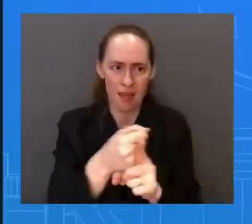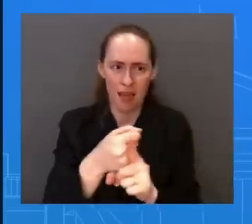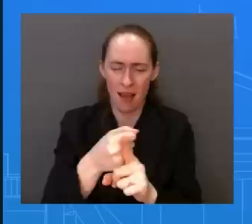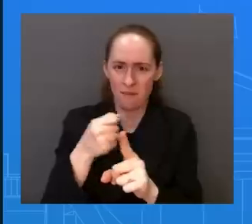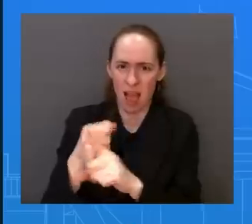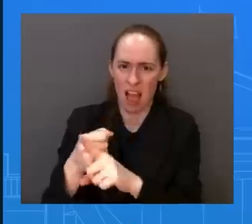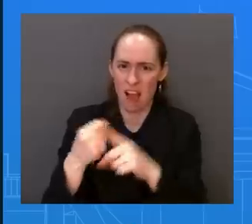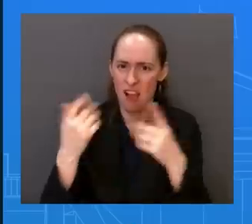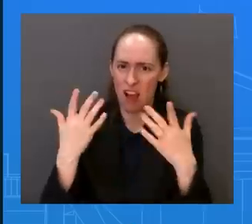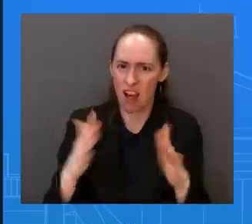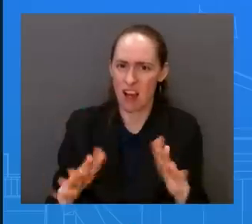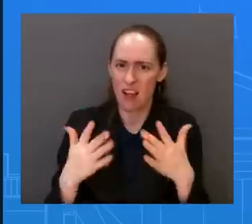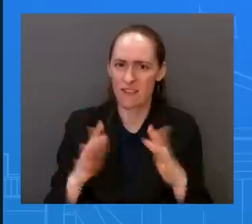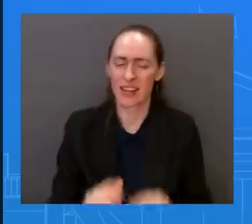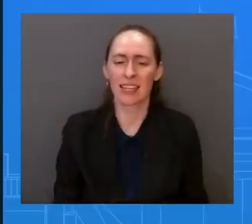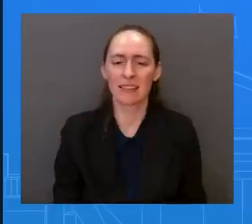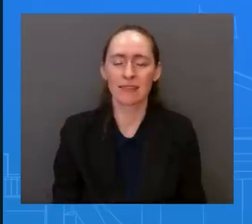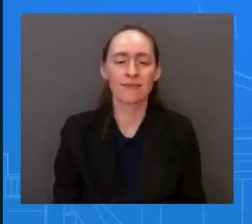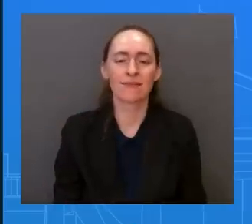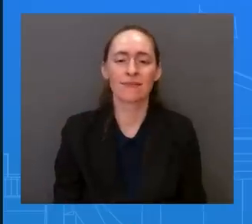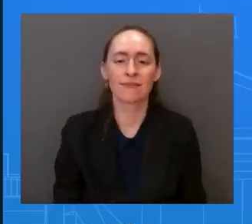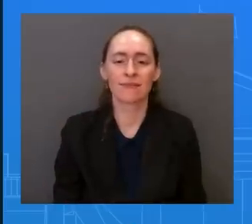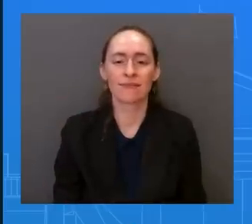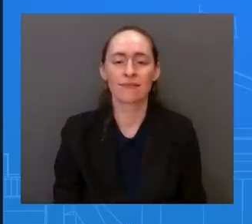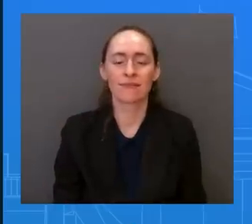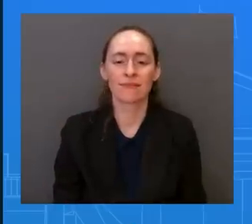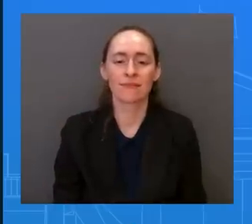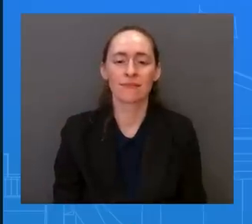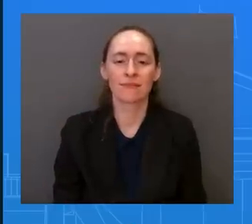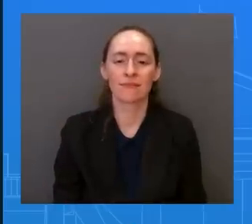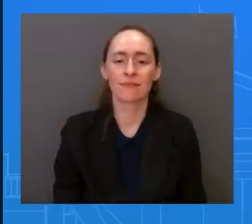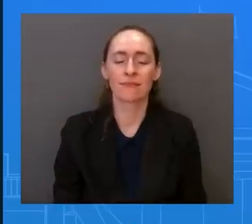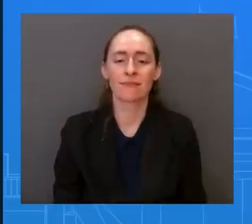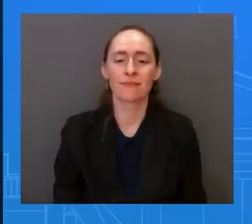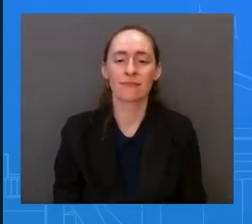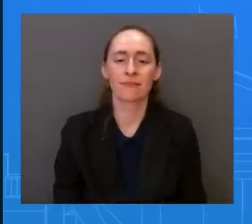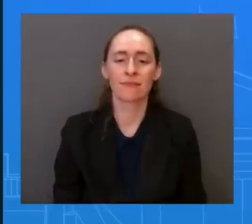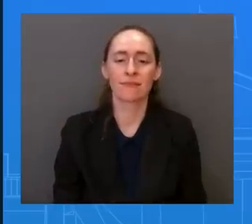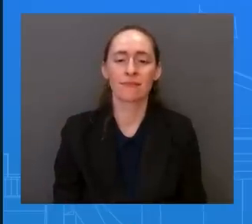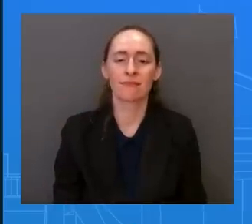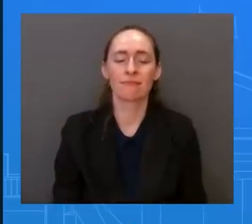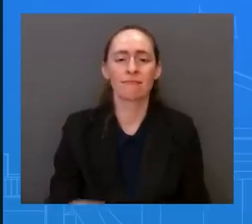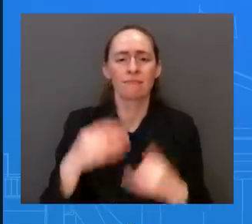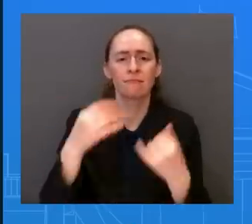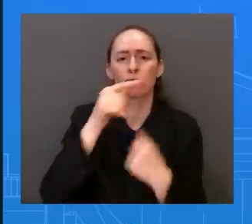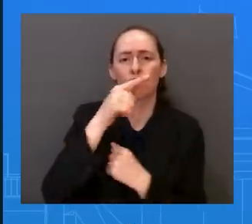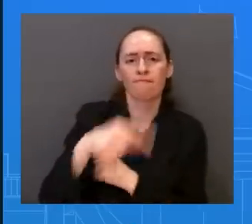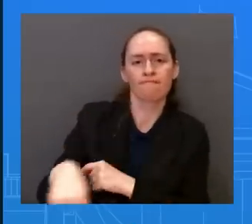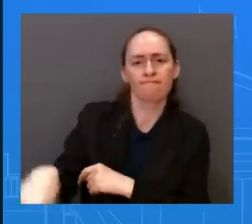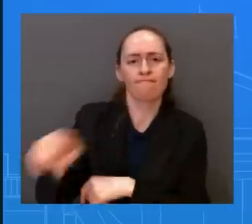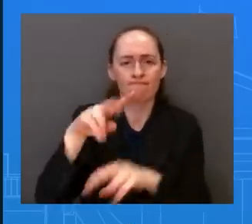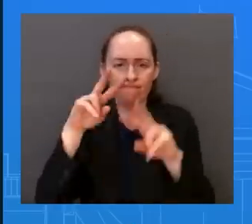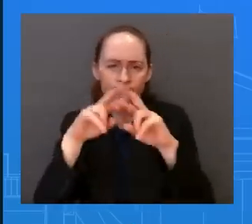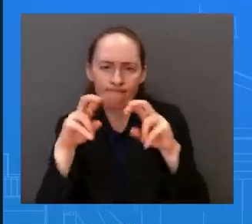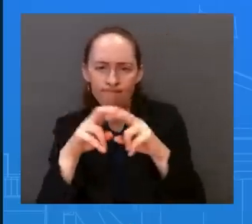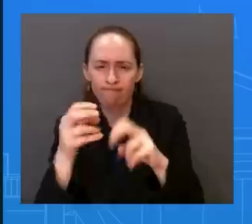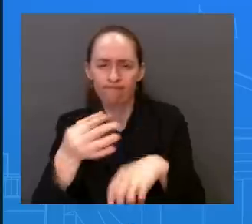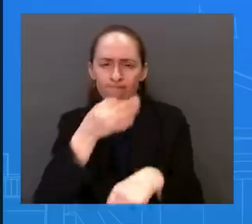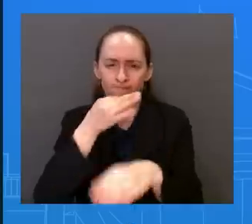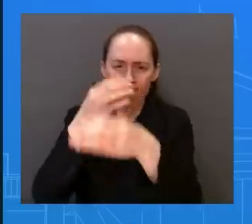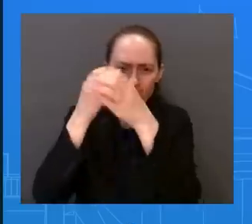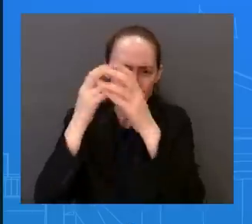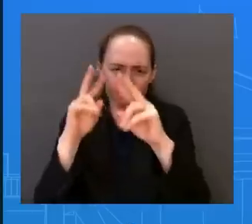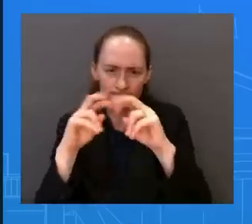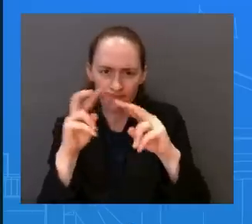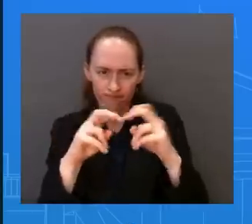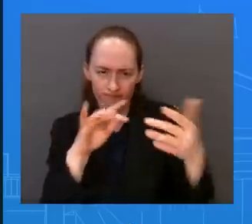the second half of last year defy many people's and many more skeptical observers' projections. We